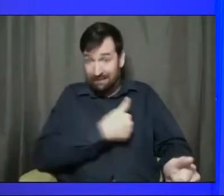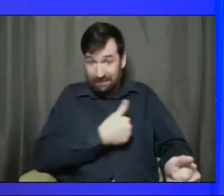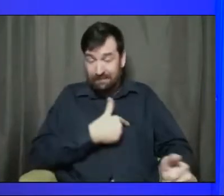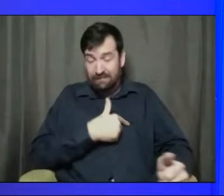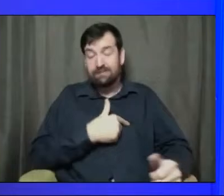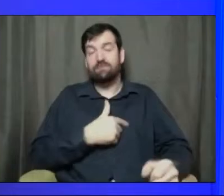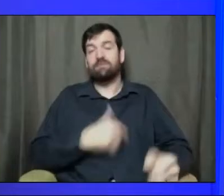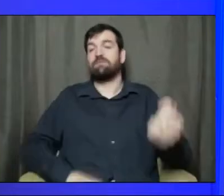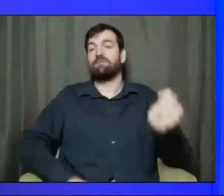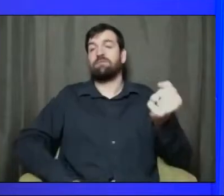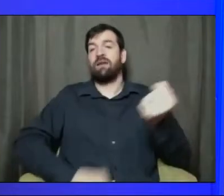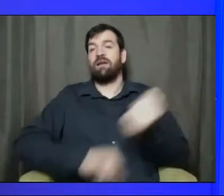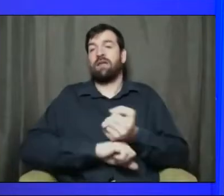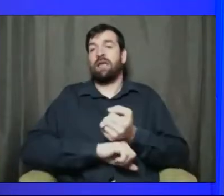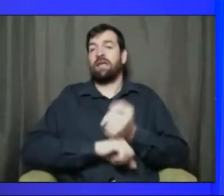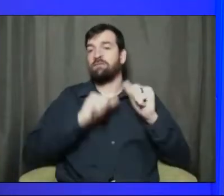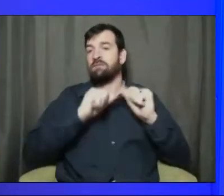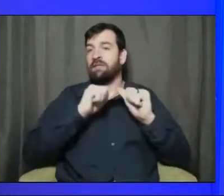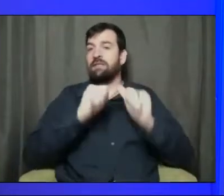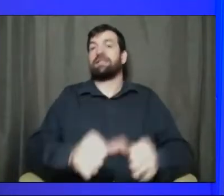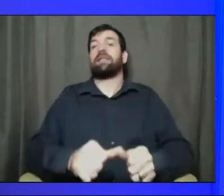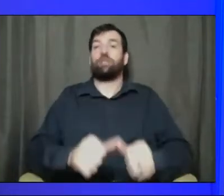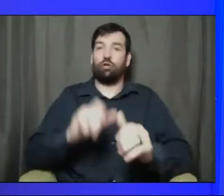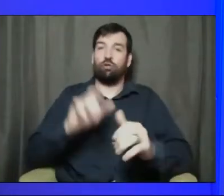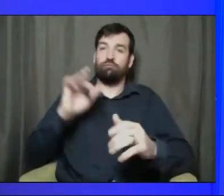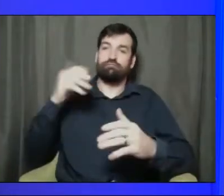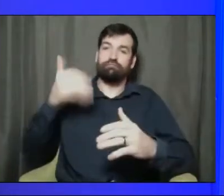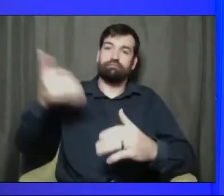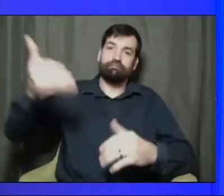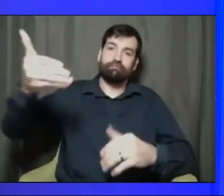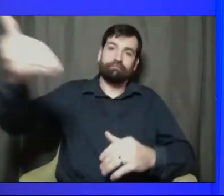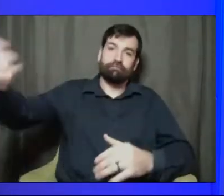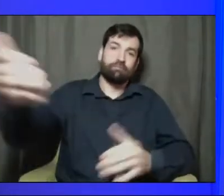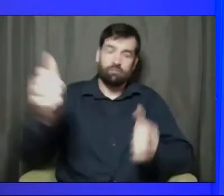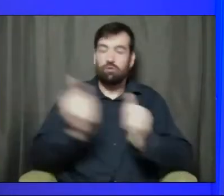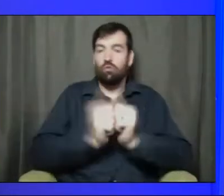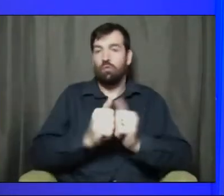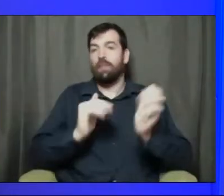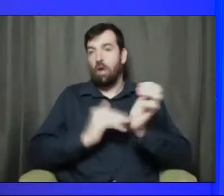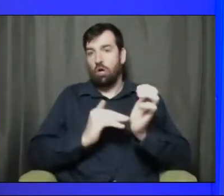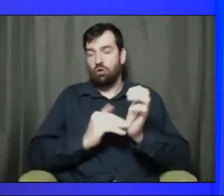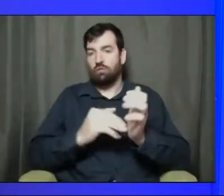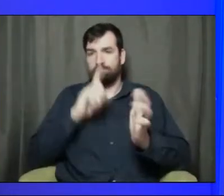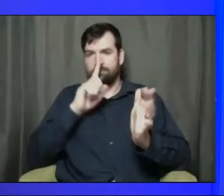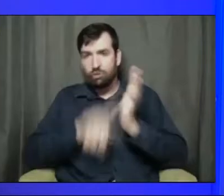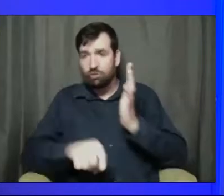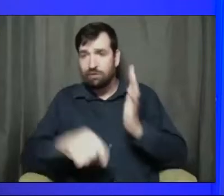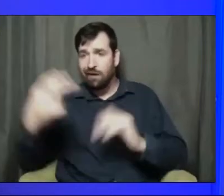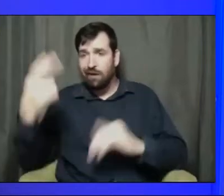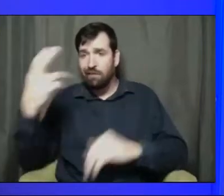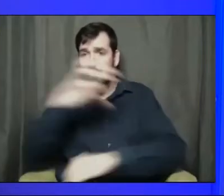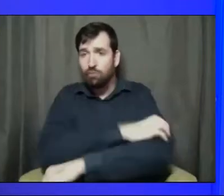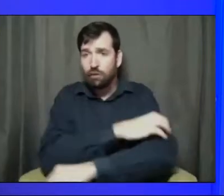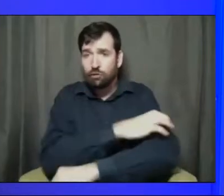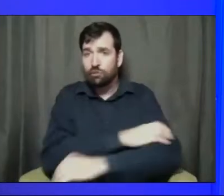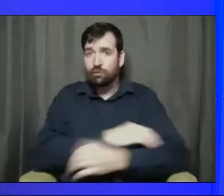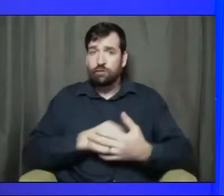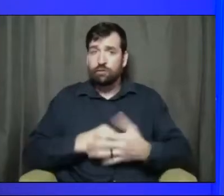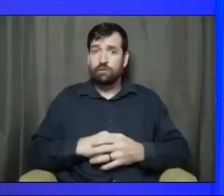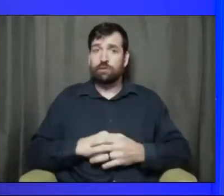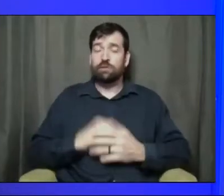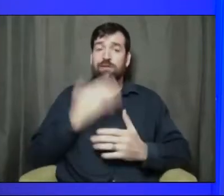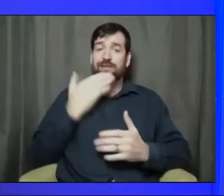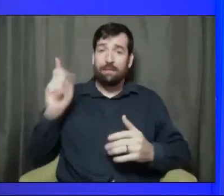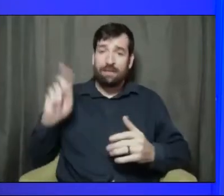for continued touches with the healthcare provider to make sure high blood pressure is managed, diabetes is managed, and people focus